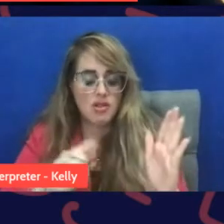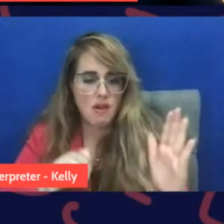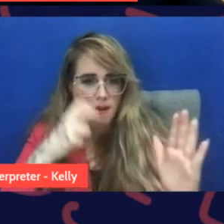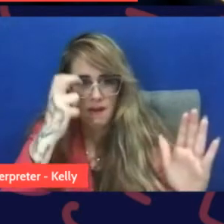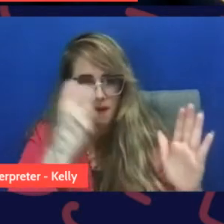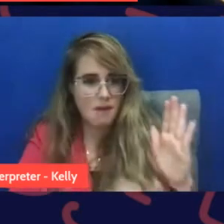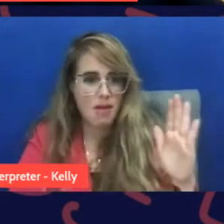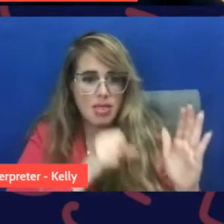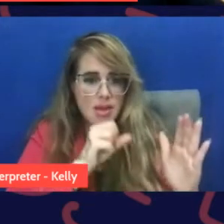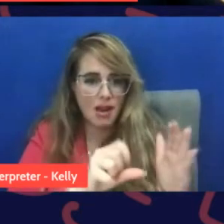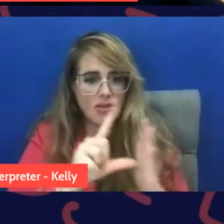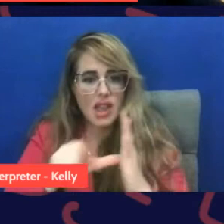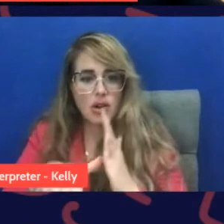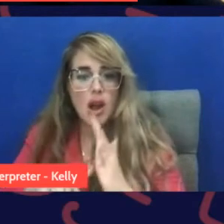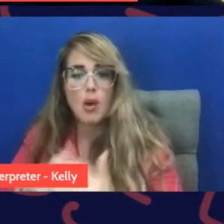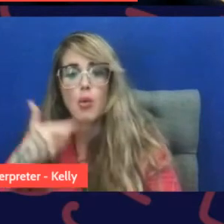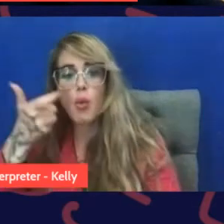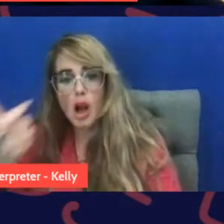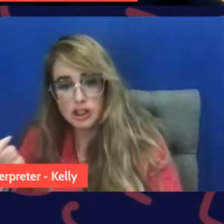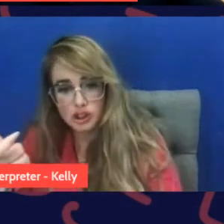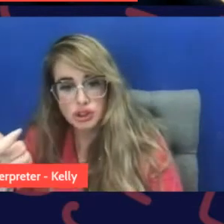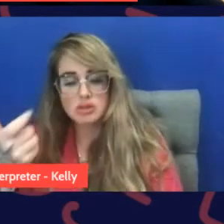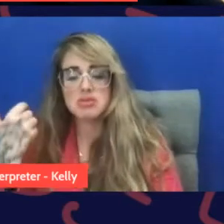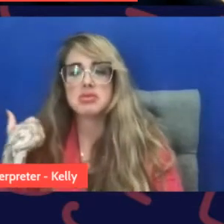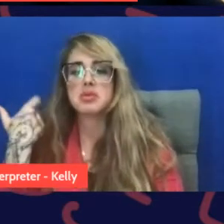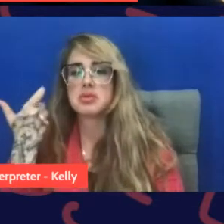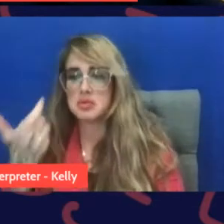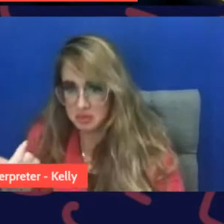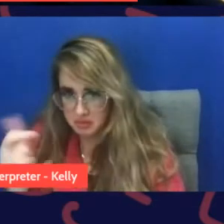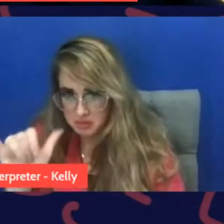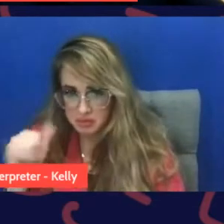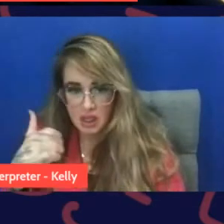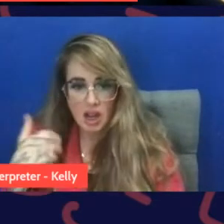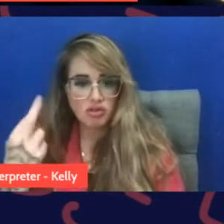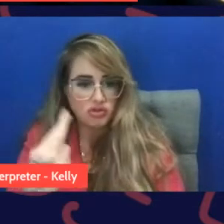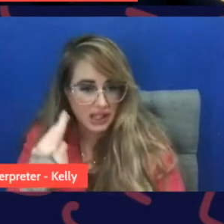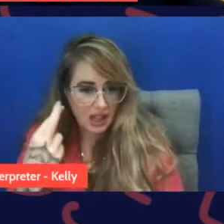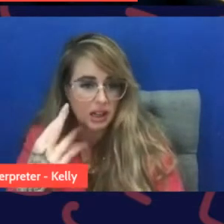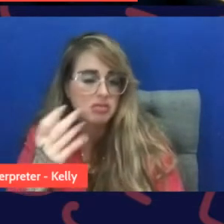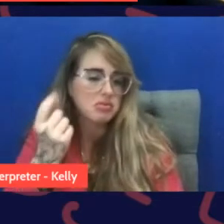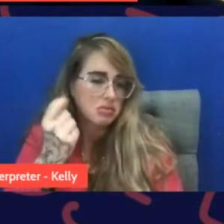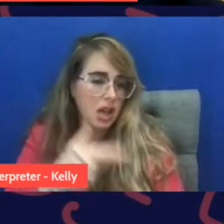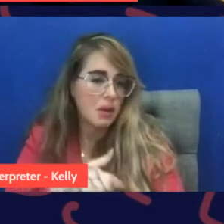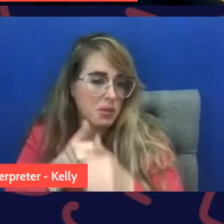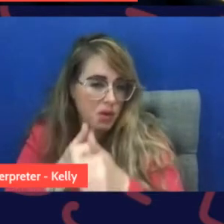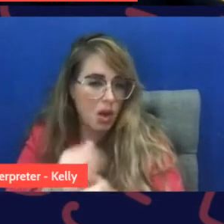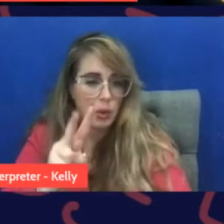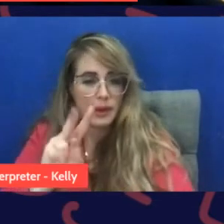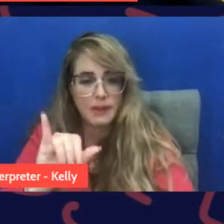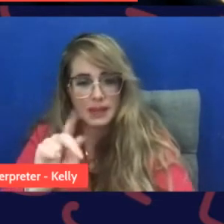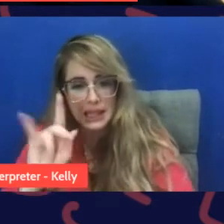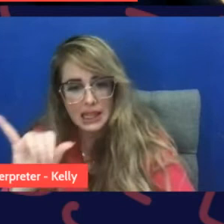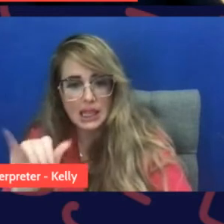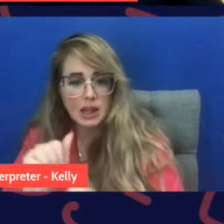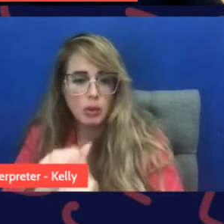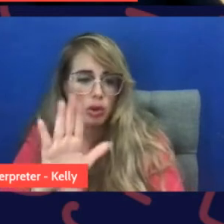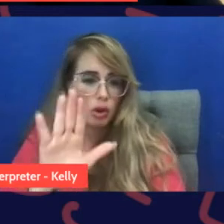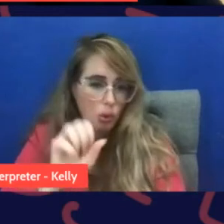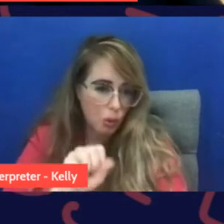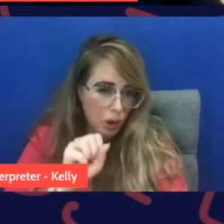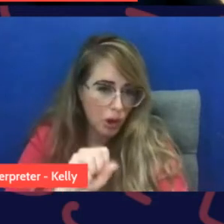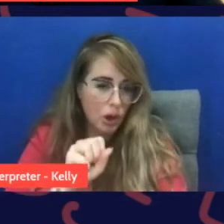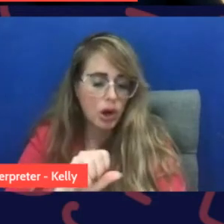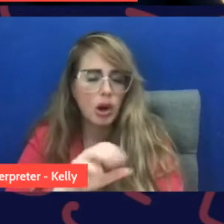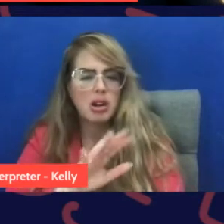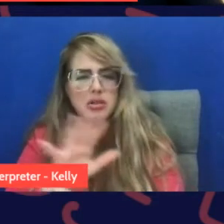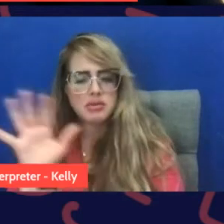it. And when I went and watched it, one of the first things I realized, and as I've been following Vicky and her work with Caramia, and I've been